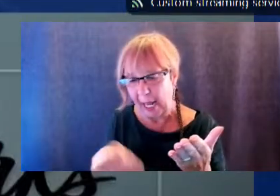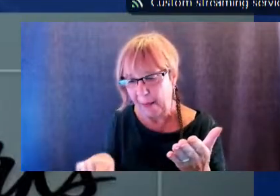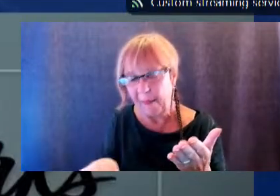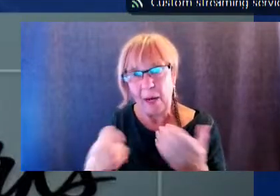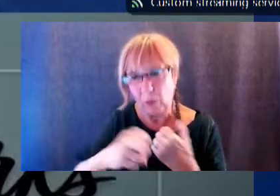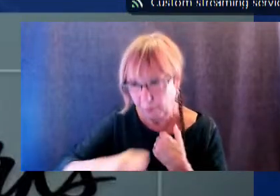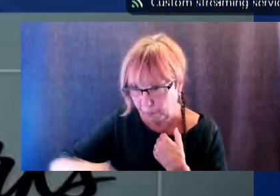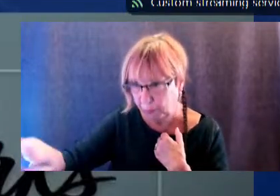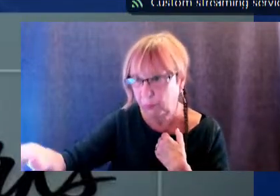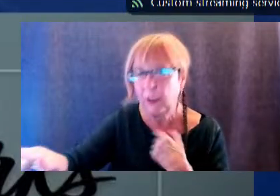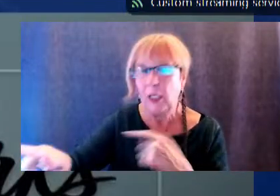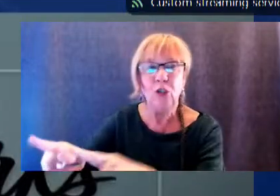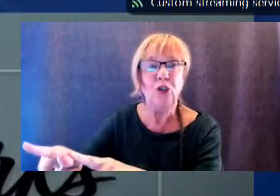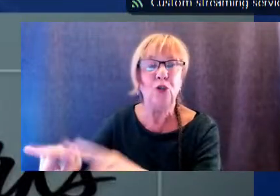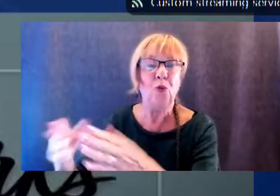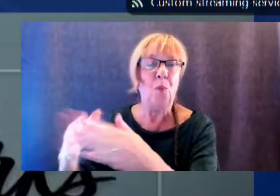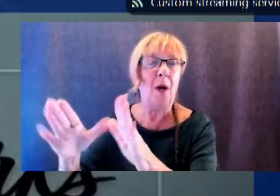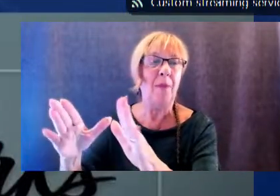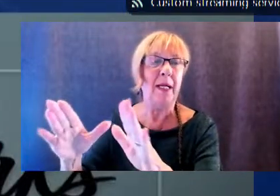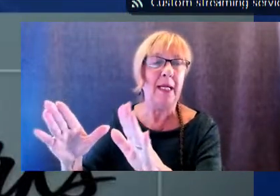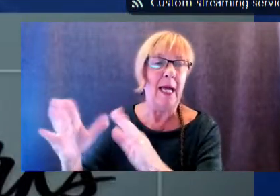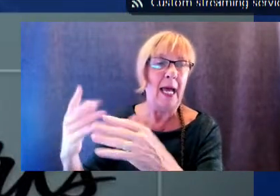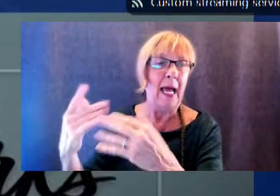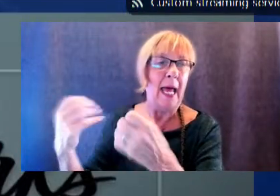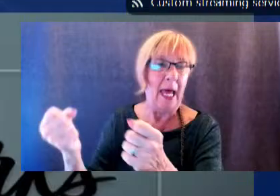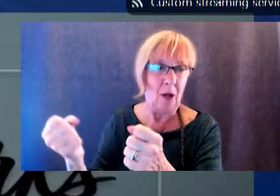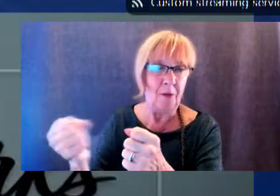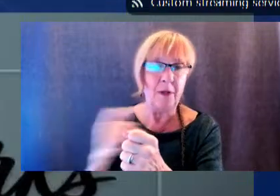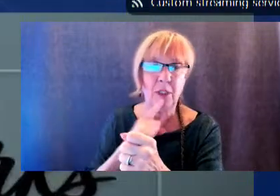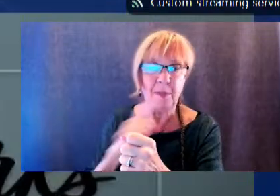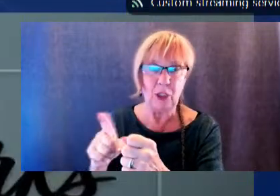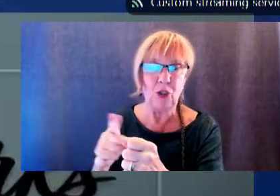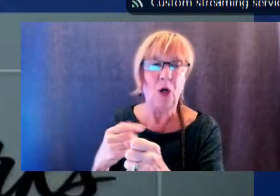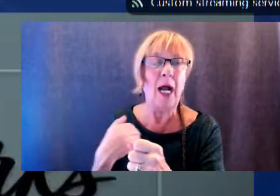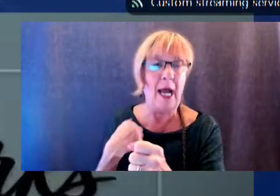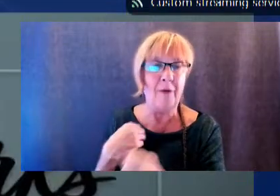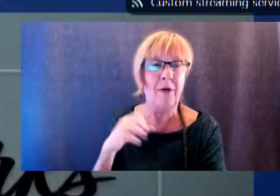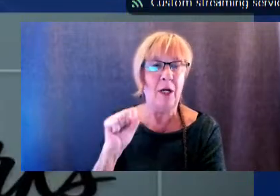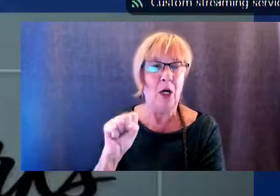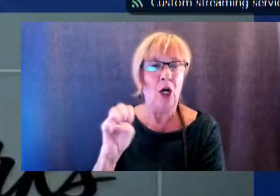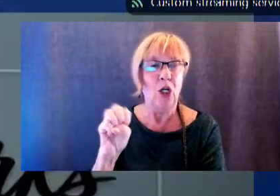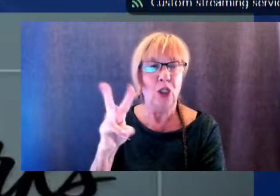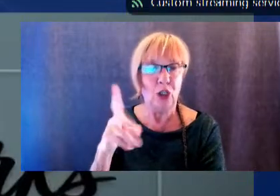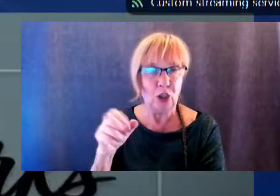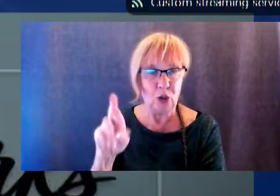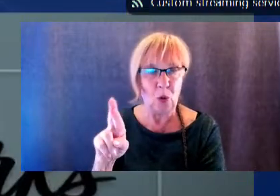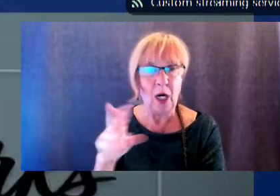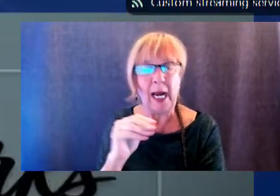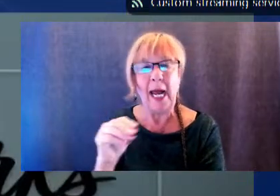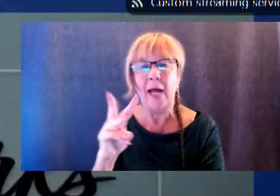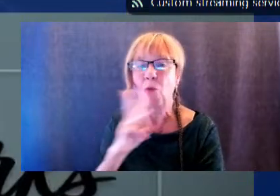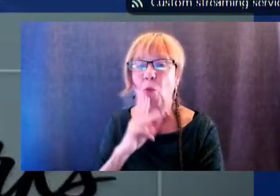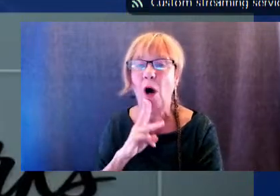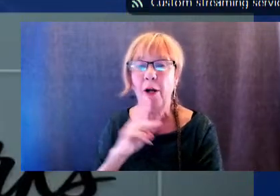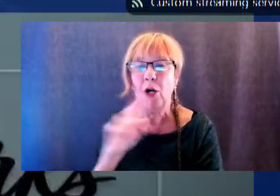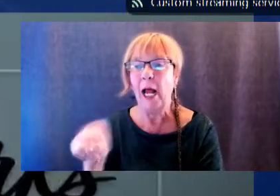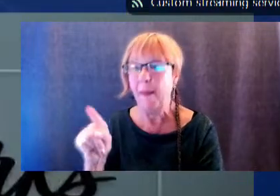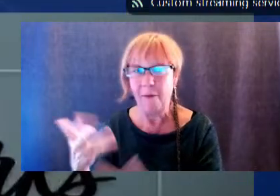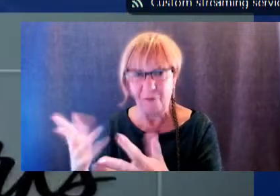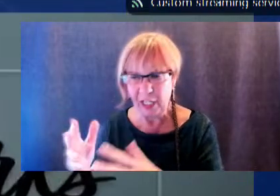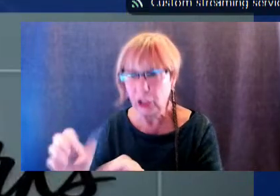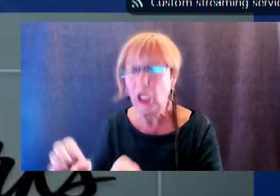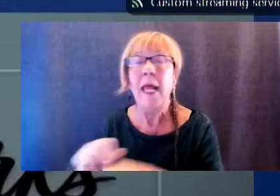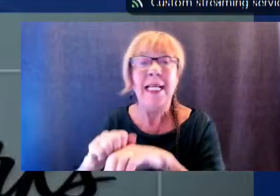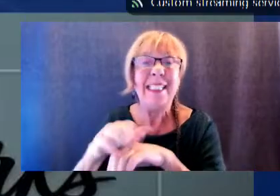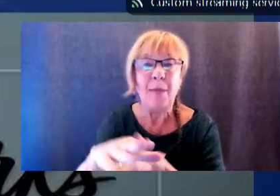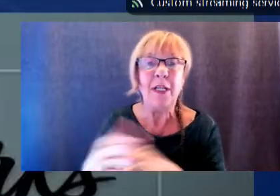over to public health to ensure that there's sewer and water. And then they will route it over to public works to ensure, again,